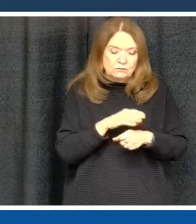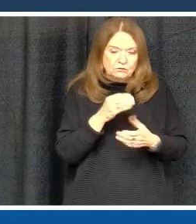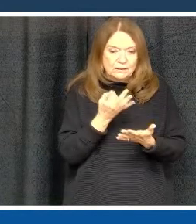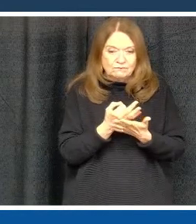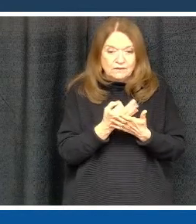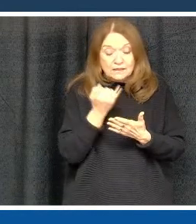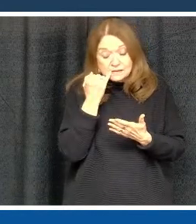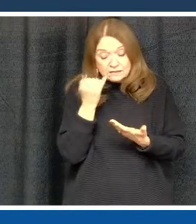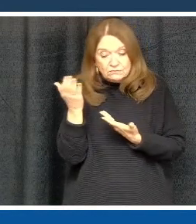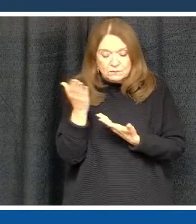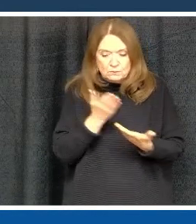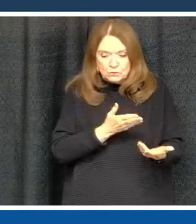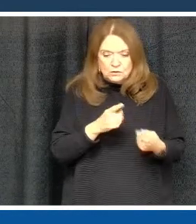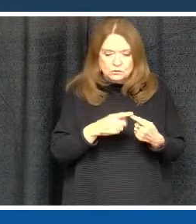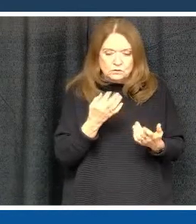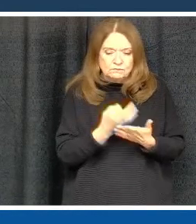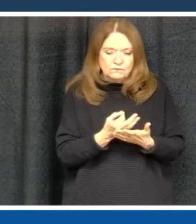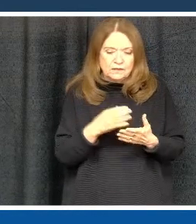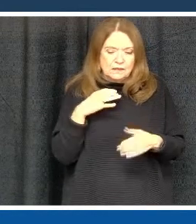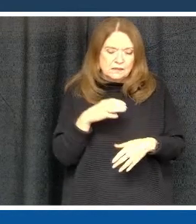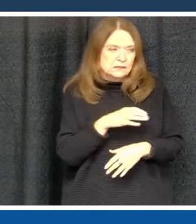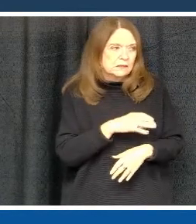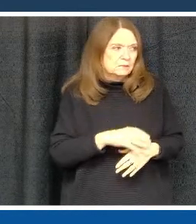been brought through there.